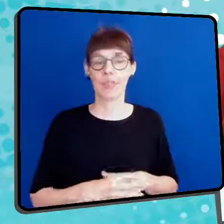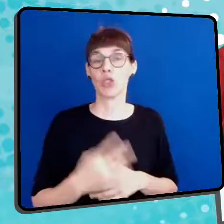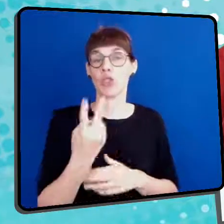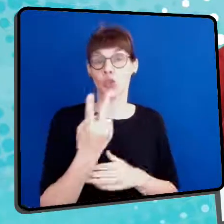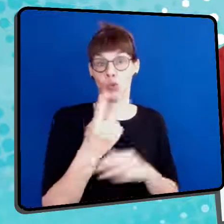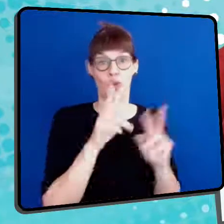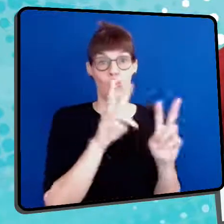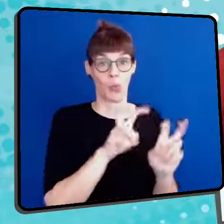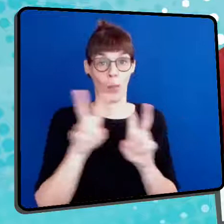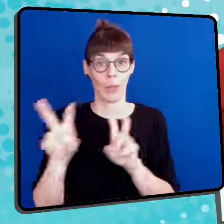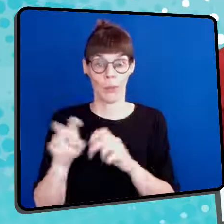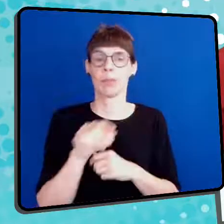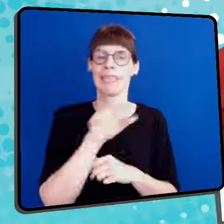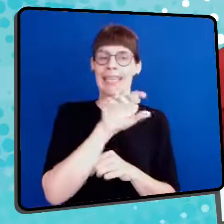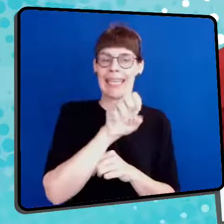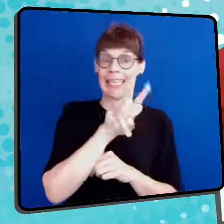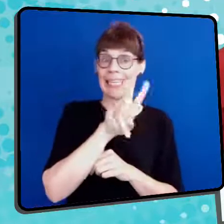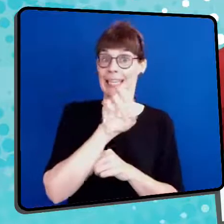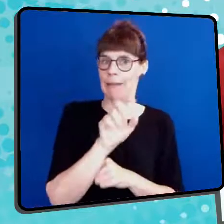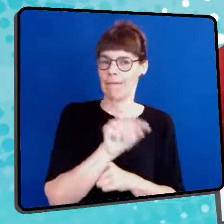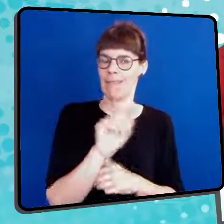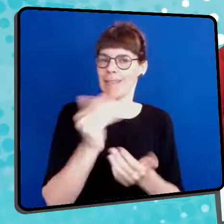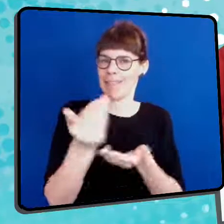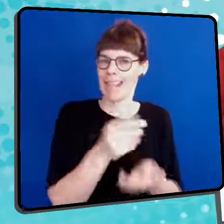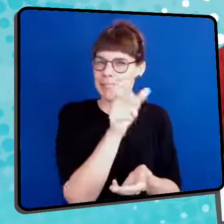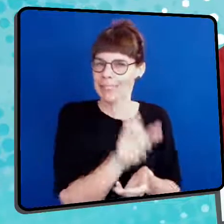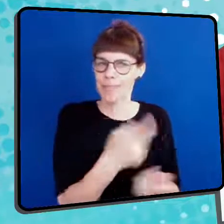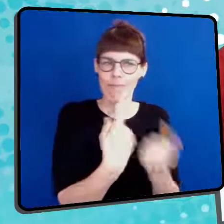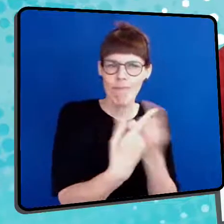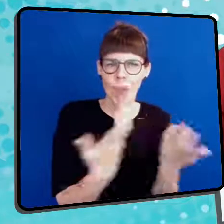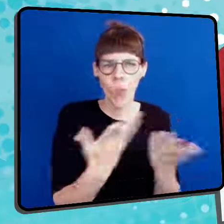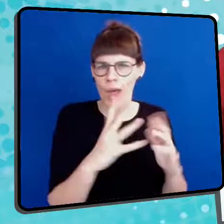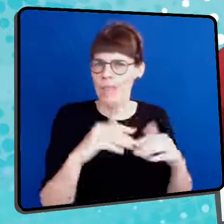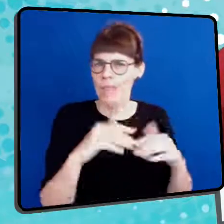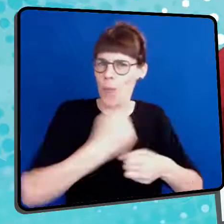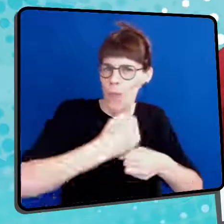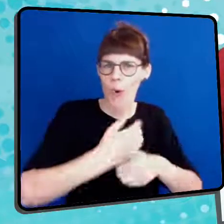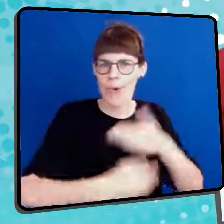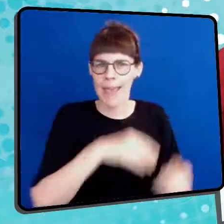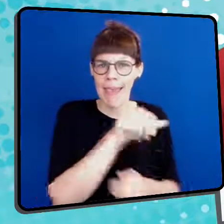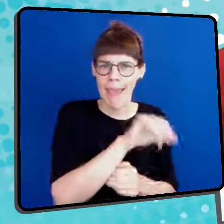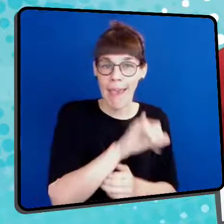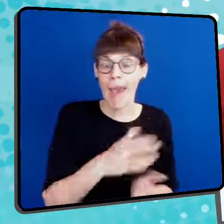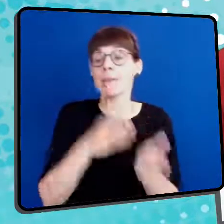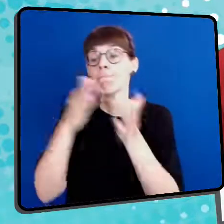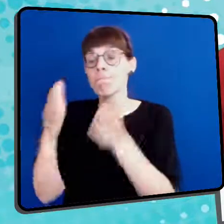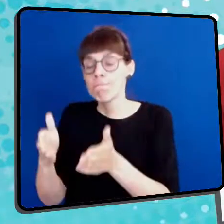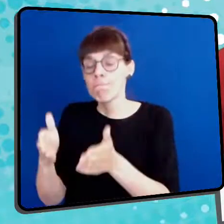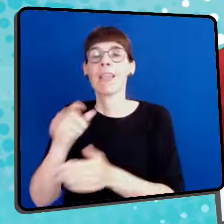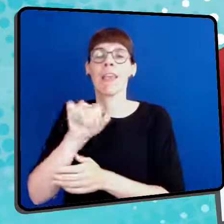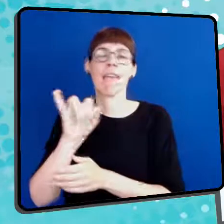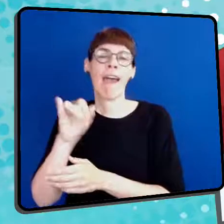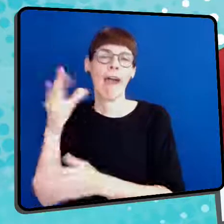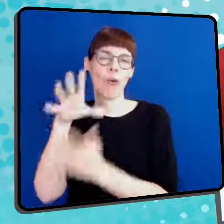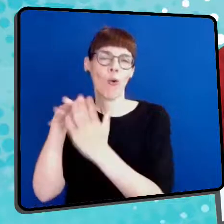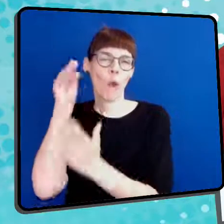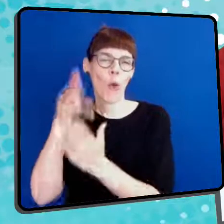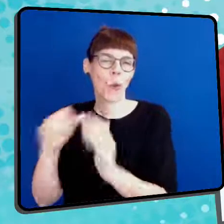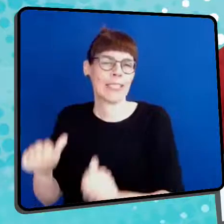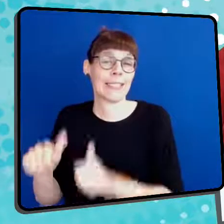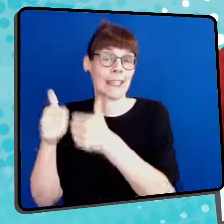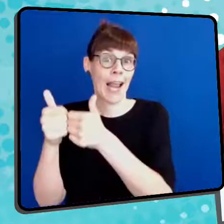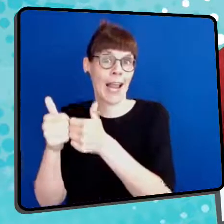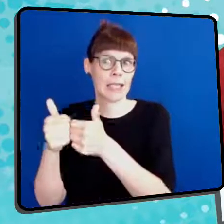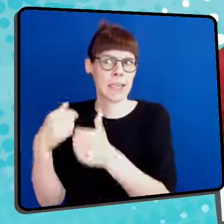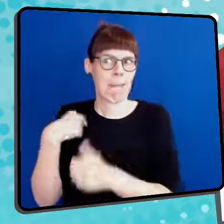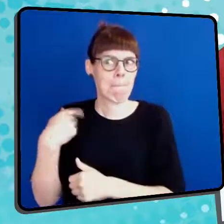guest Eve to chat about her life in AI, and then finally we dive into an AI learning challenge of the week. I'm curious what that